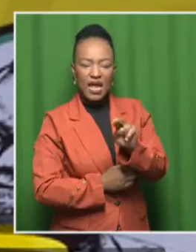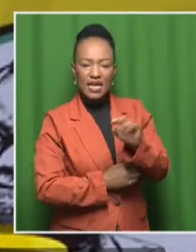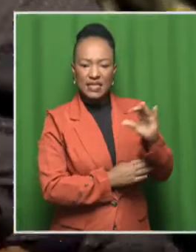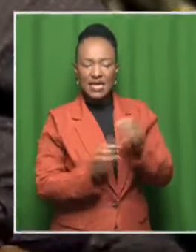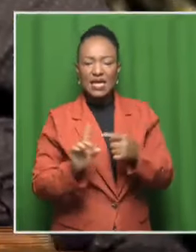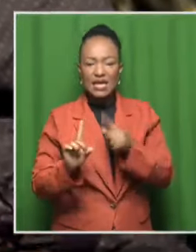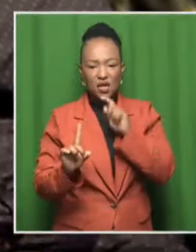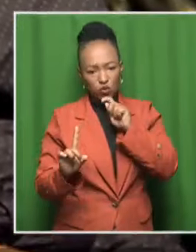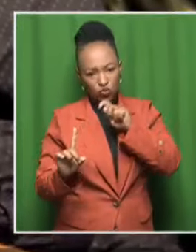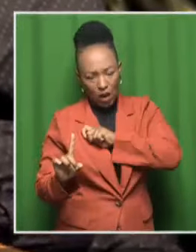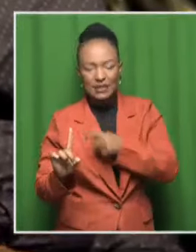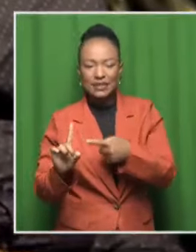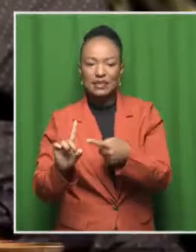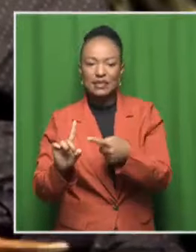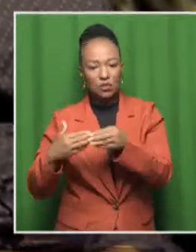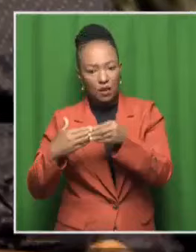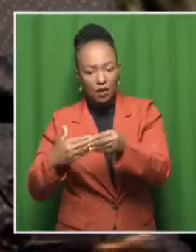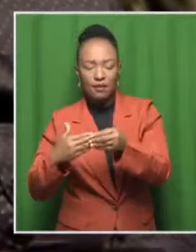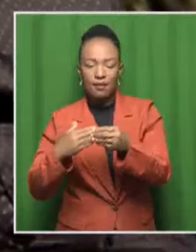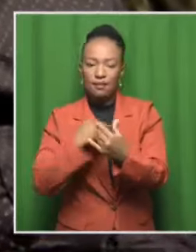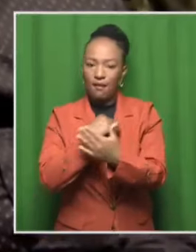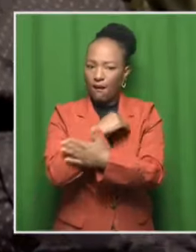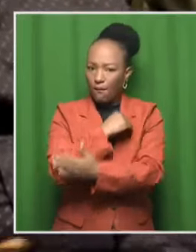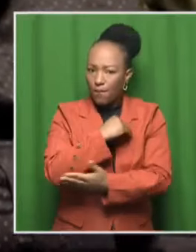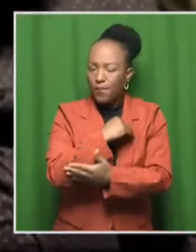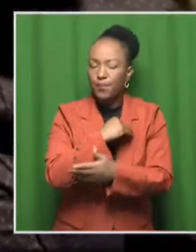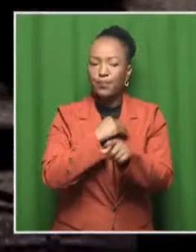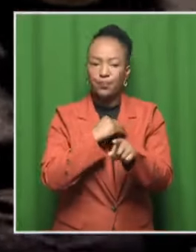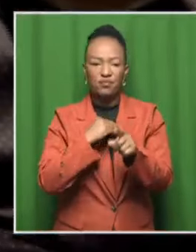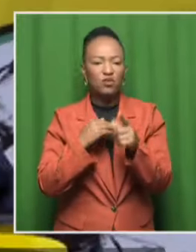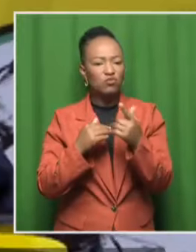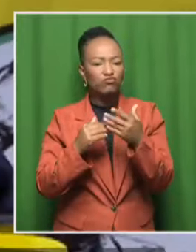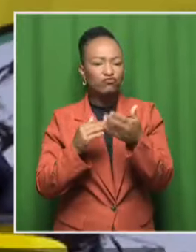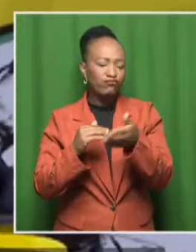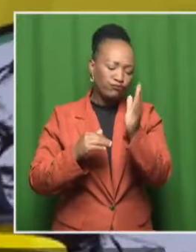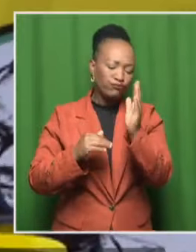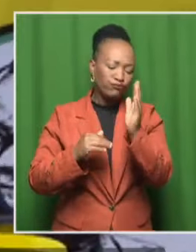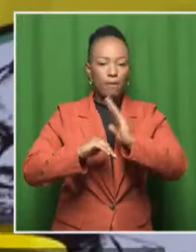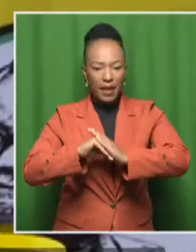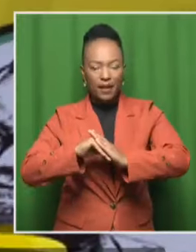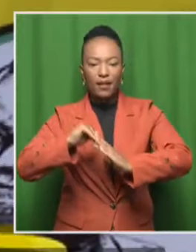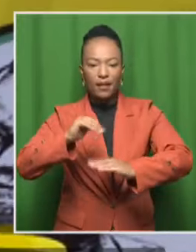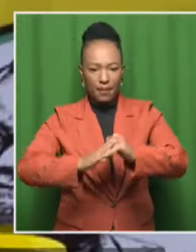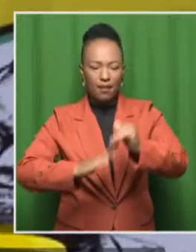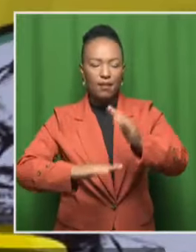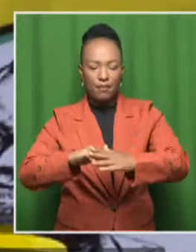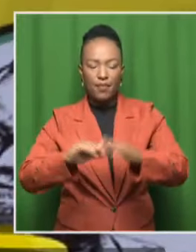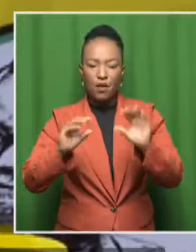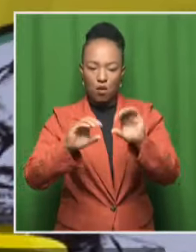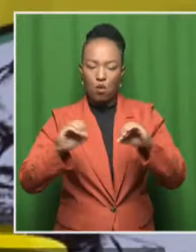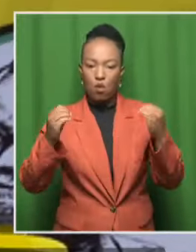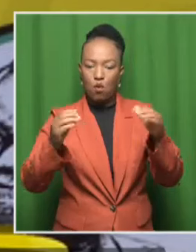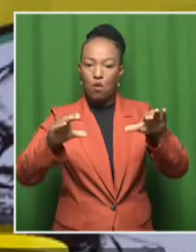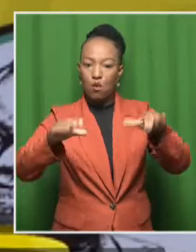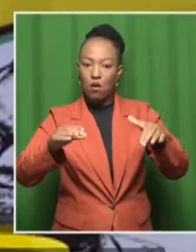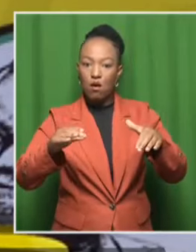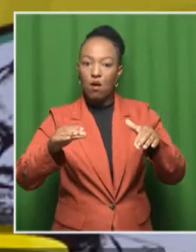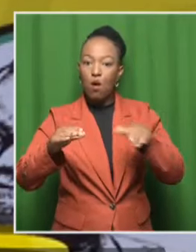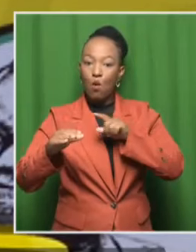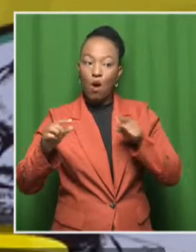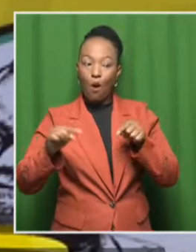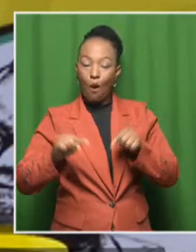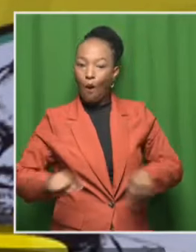country and to go and rebuild the organization at a time when all